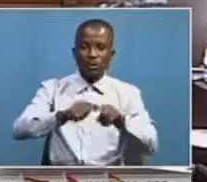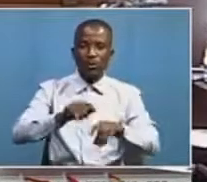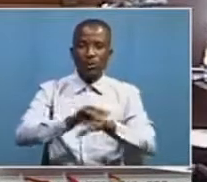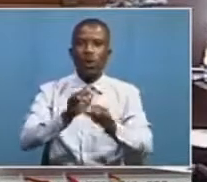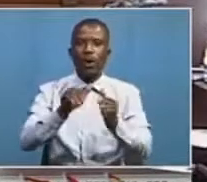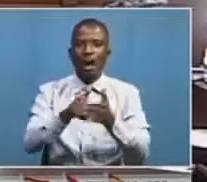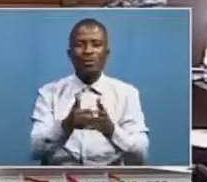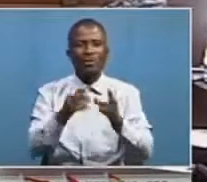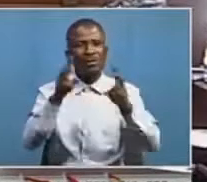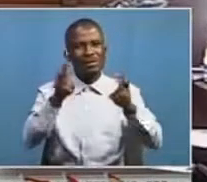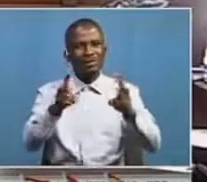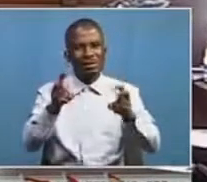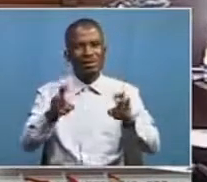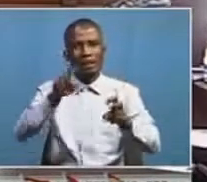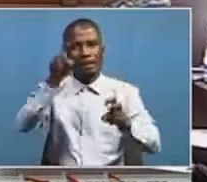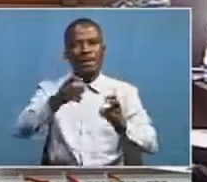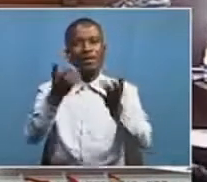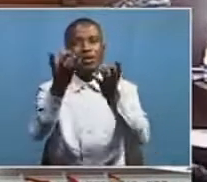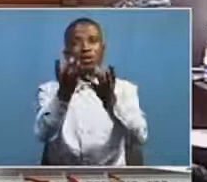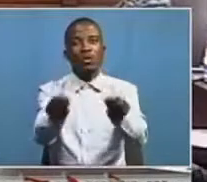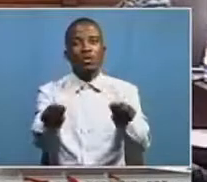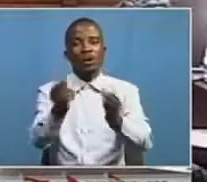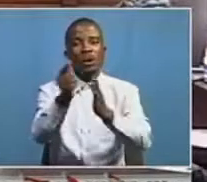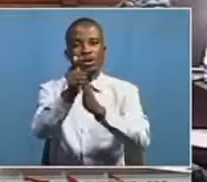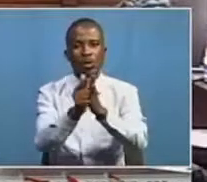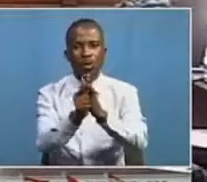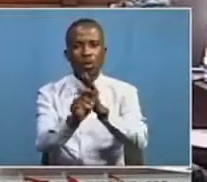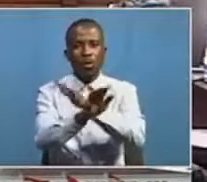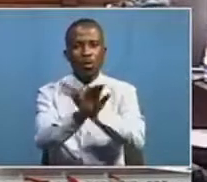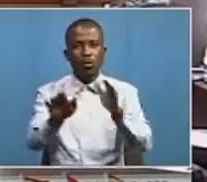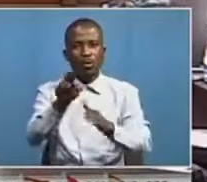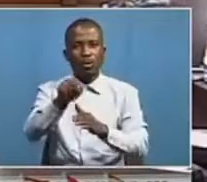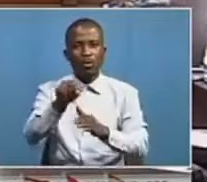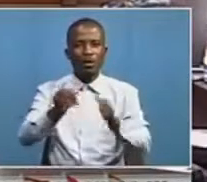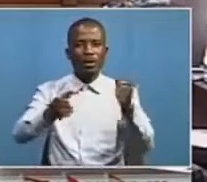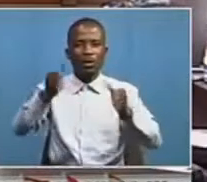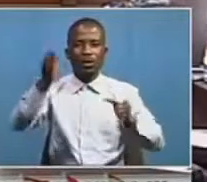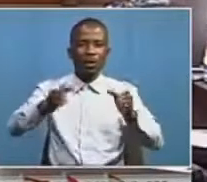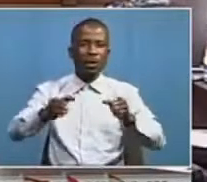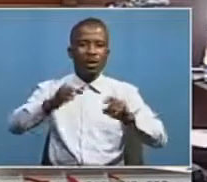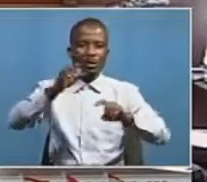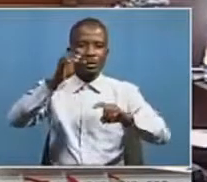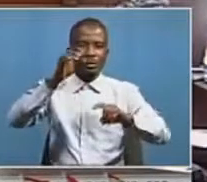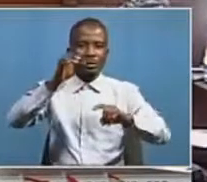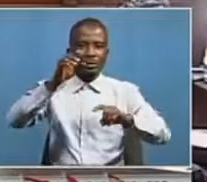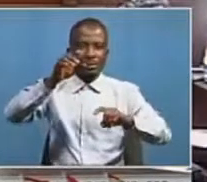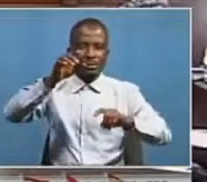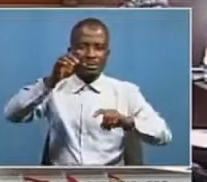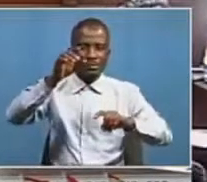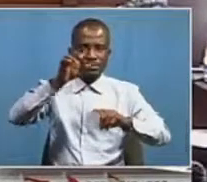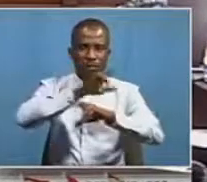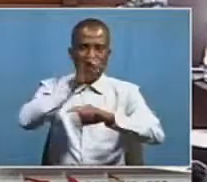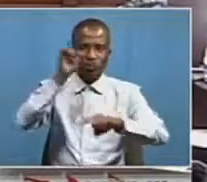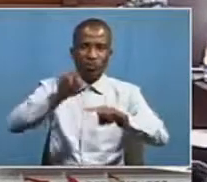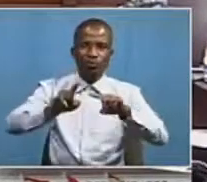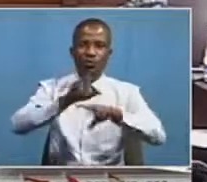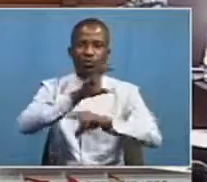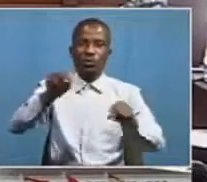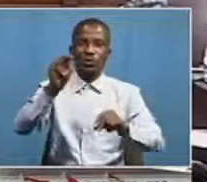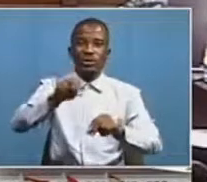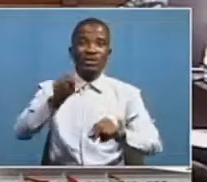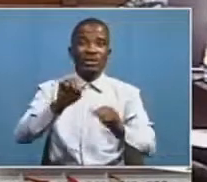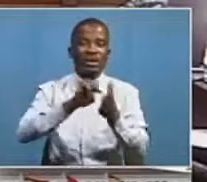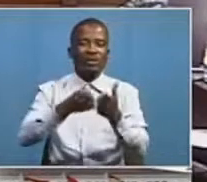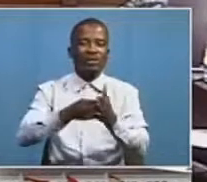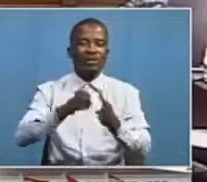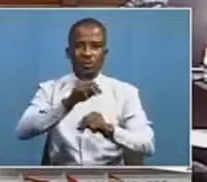the issue to be resolved. The law does not require that the court cannot rely on the evidence of a single witness in proof of the point in